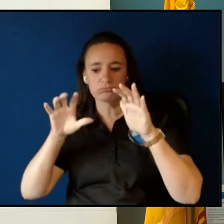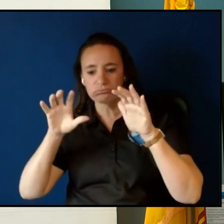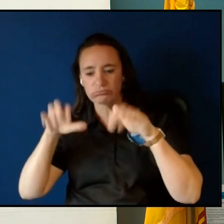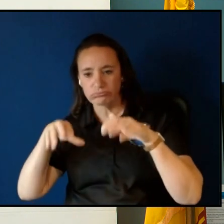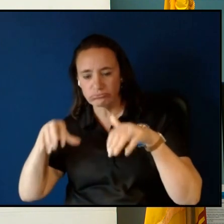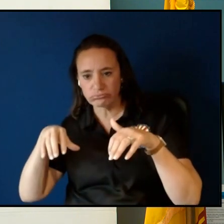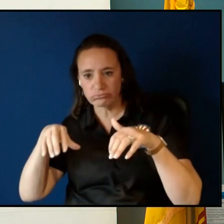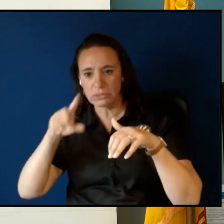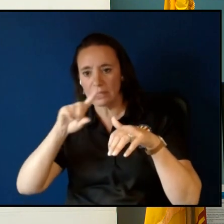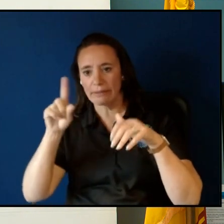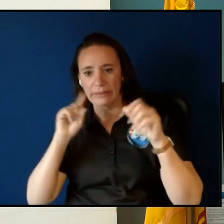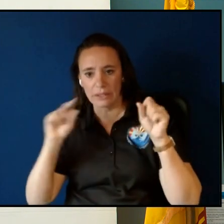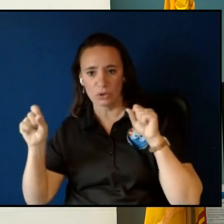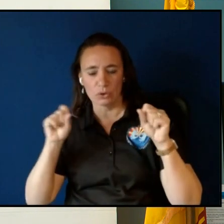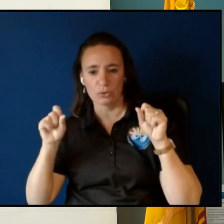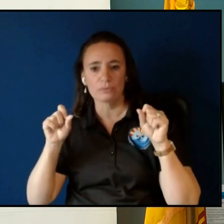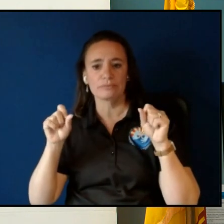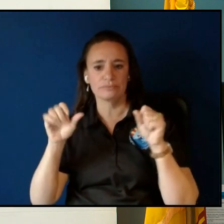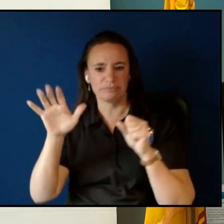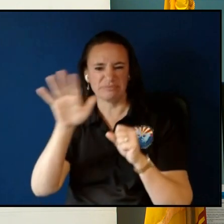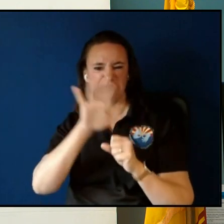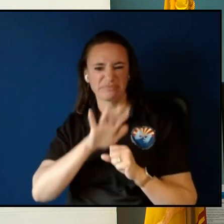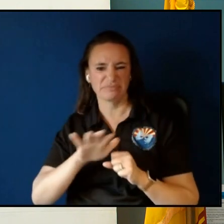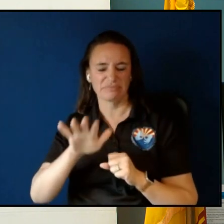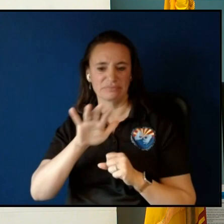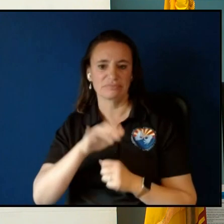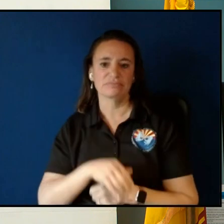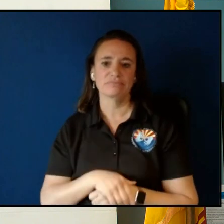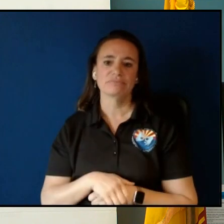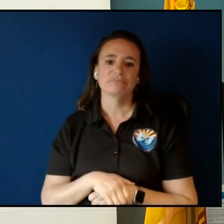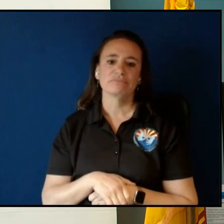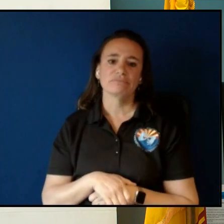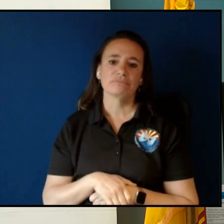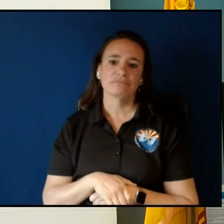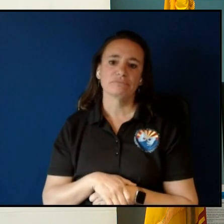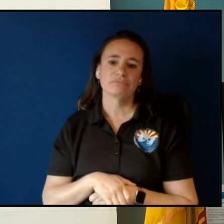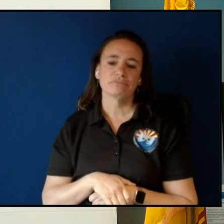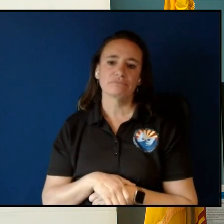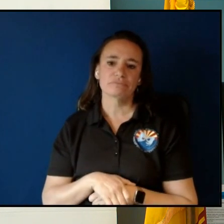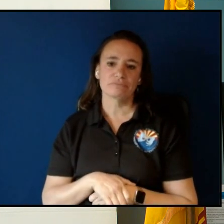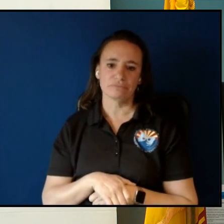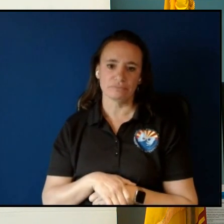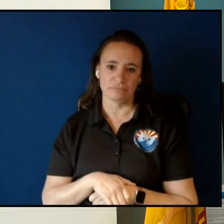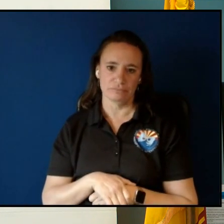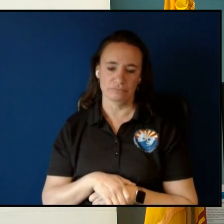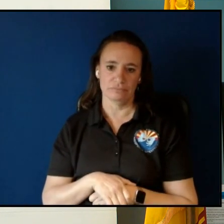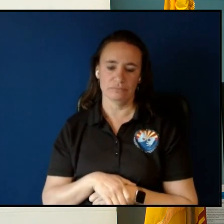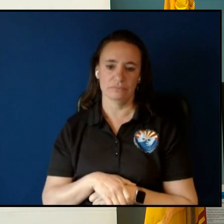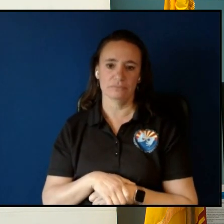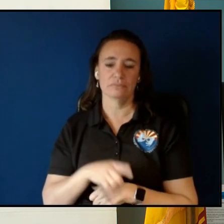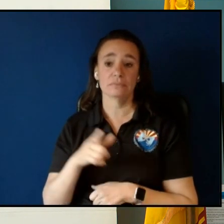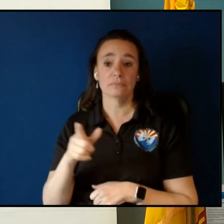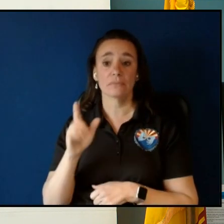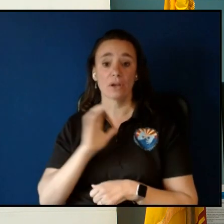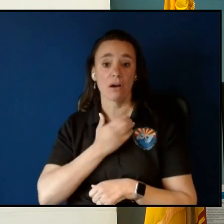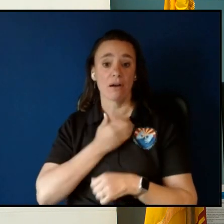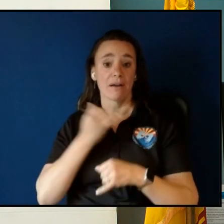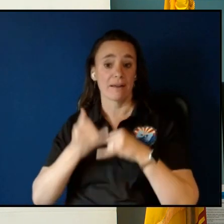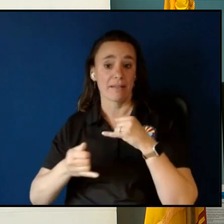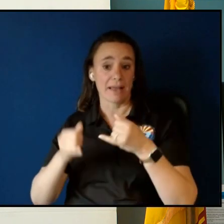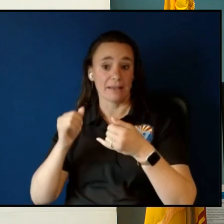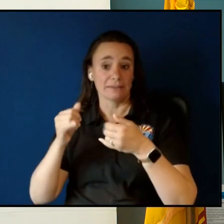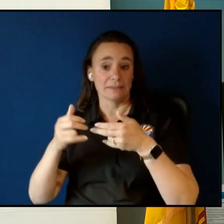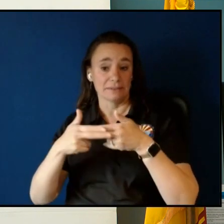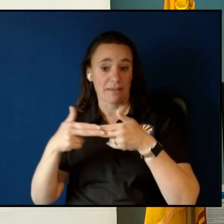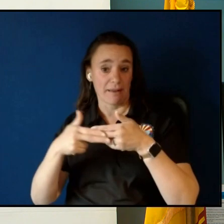area. So let's go back to one more slide, I think. And this will be our final slide today. And like